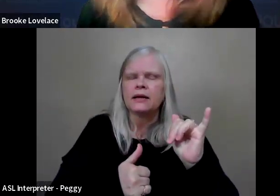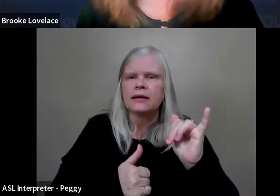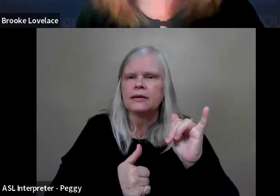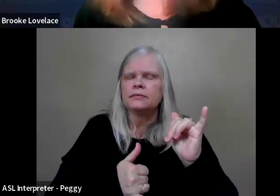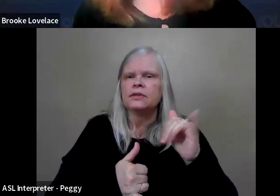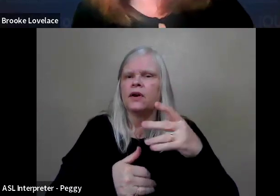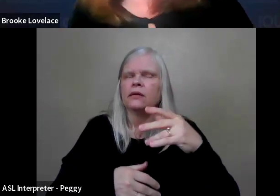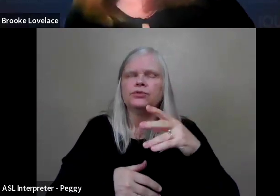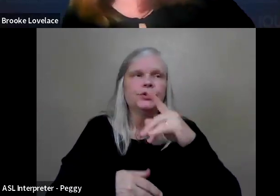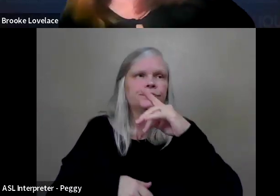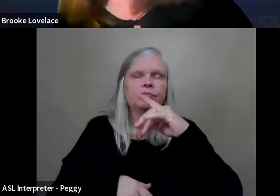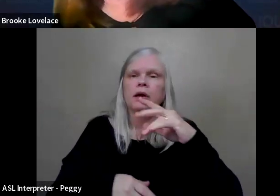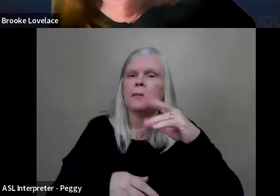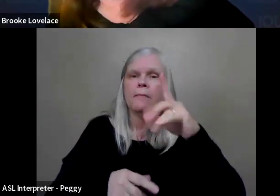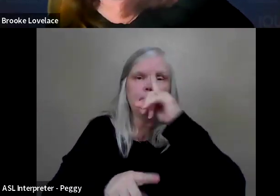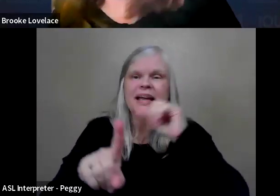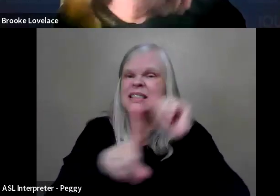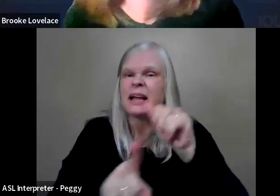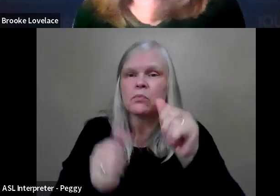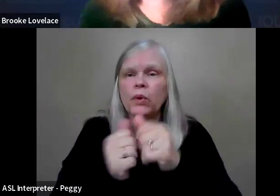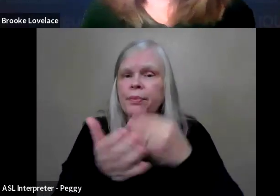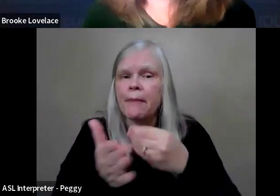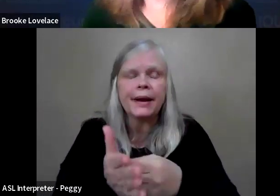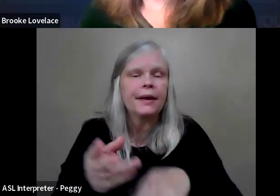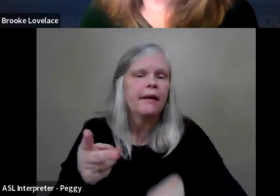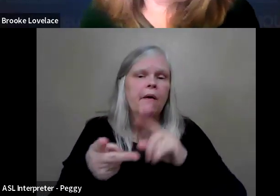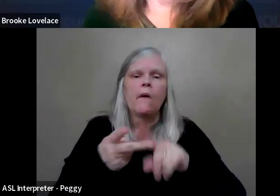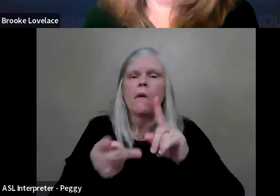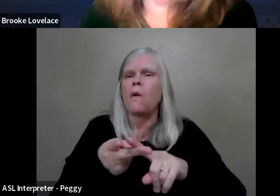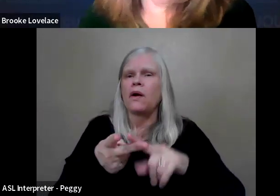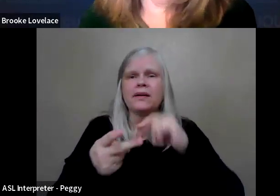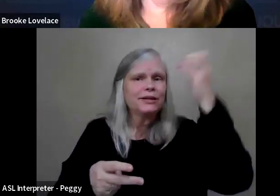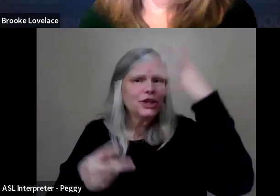financial scams, or poor judgment with hygiene, poor judgment with